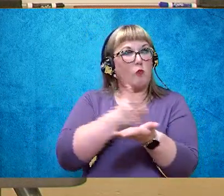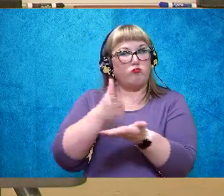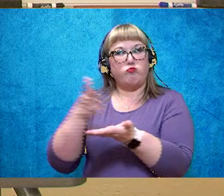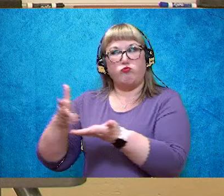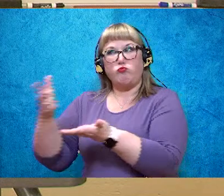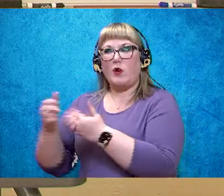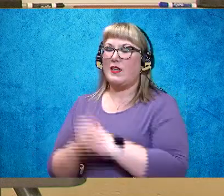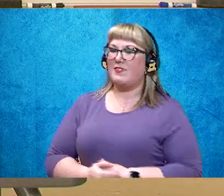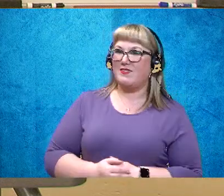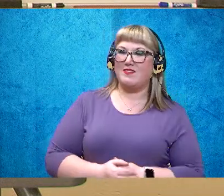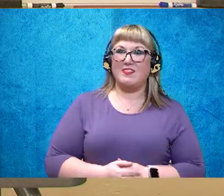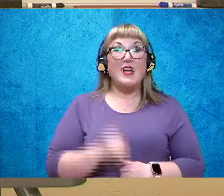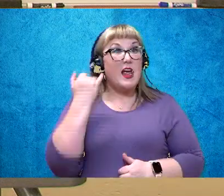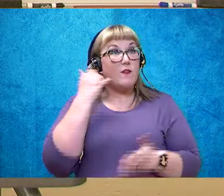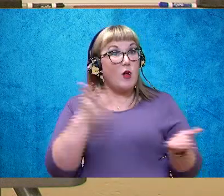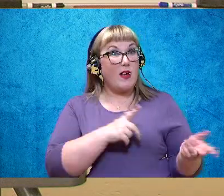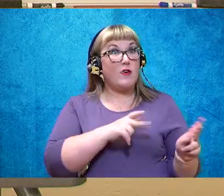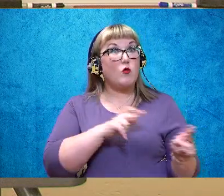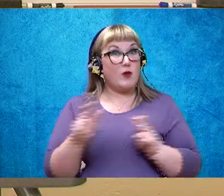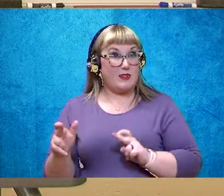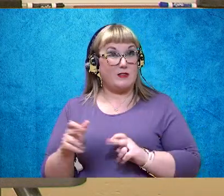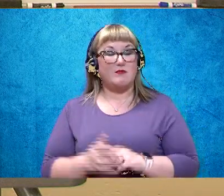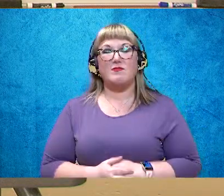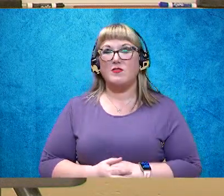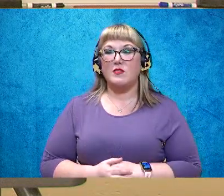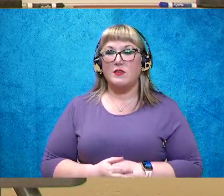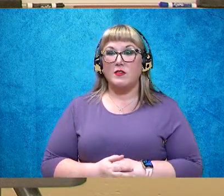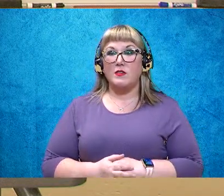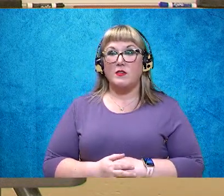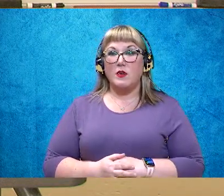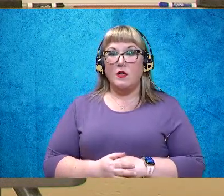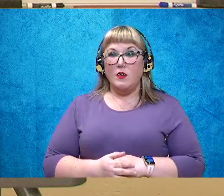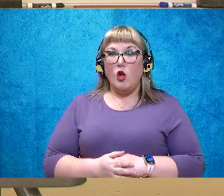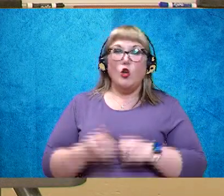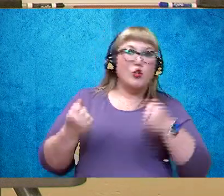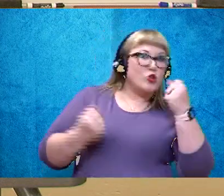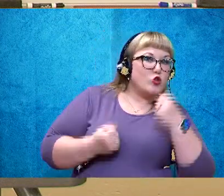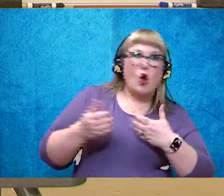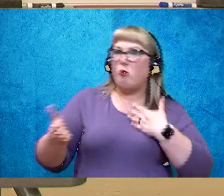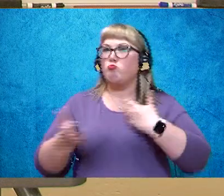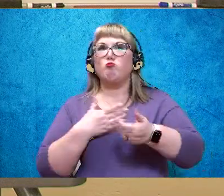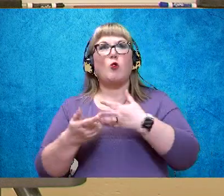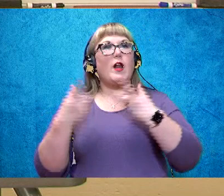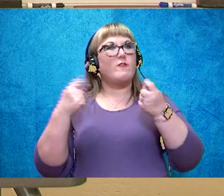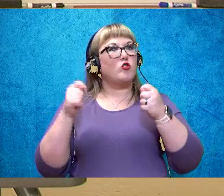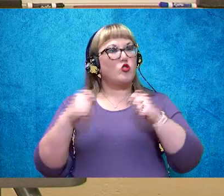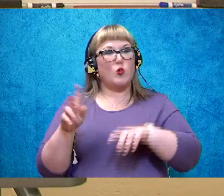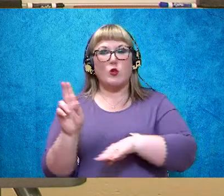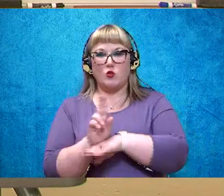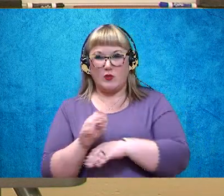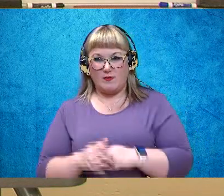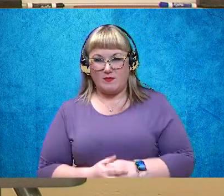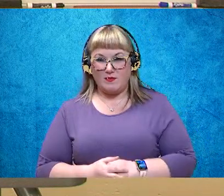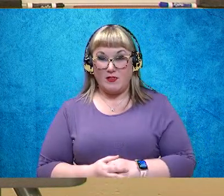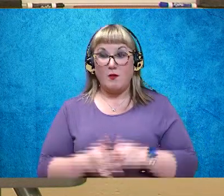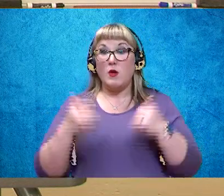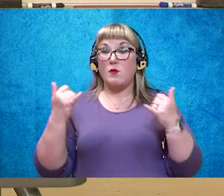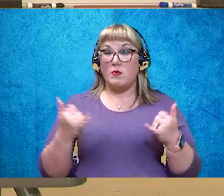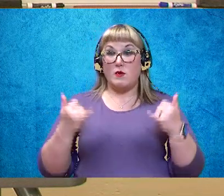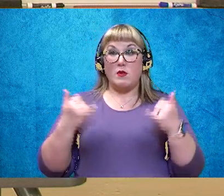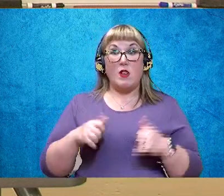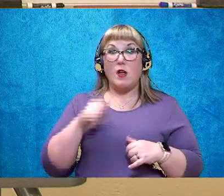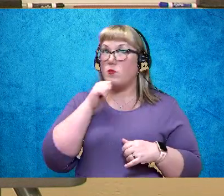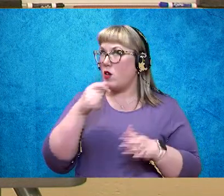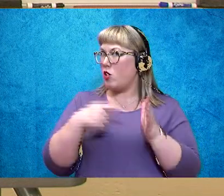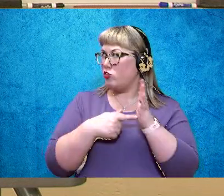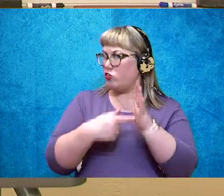lot if you've got it ready in your car or whatever toy you're using to mark your numbers. Today, I'm not going to show